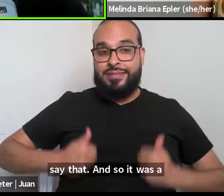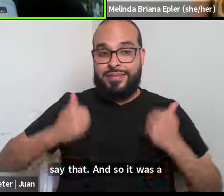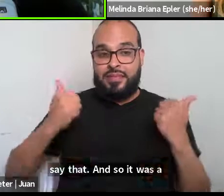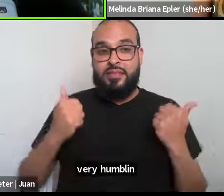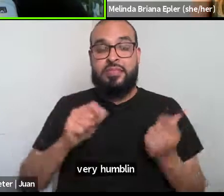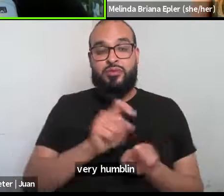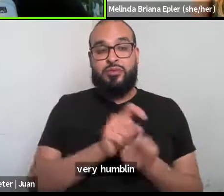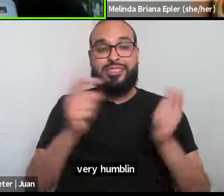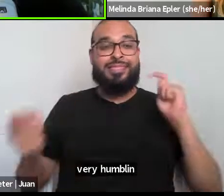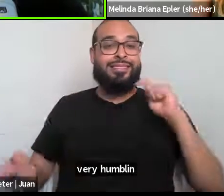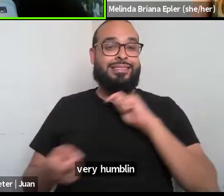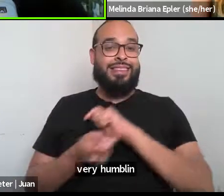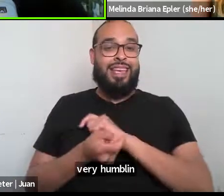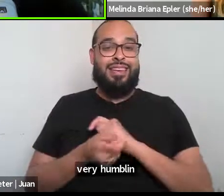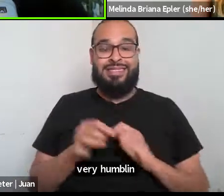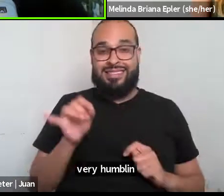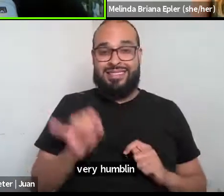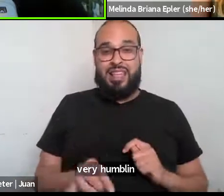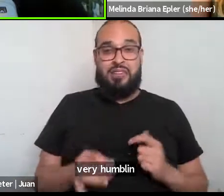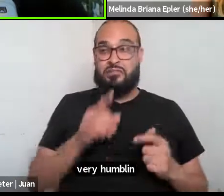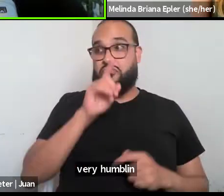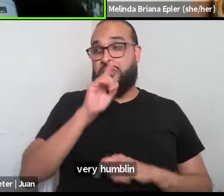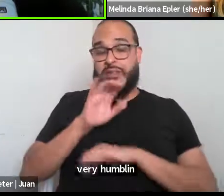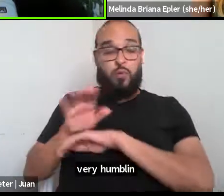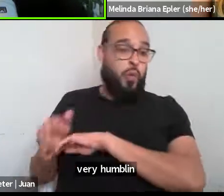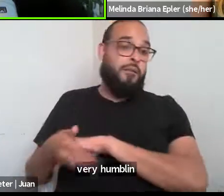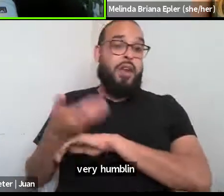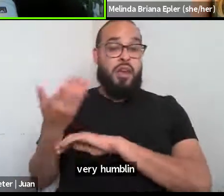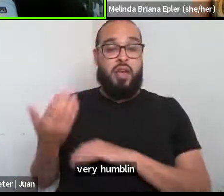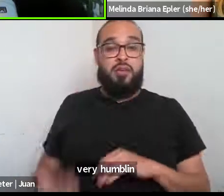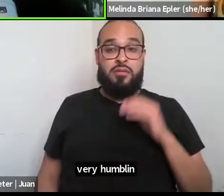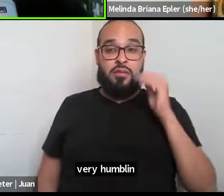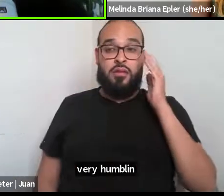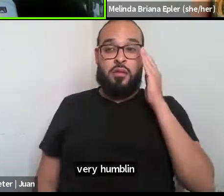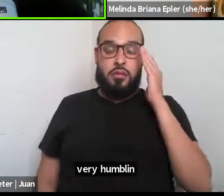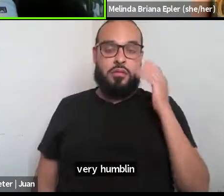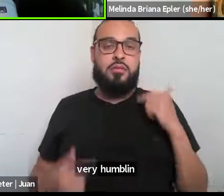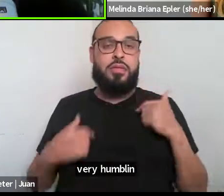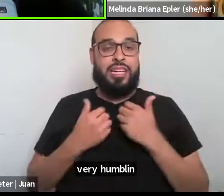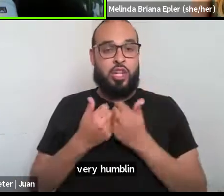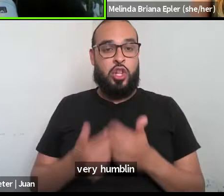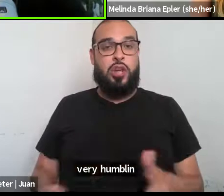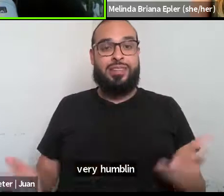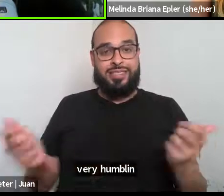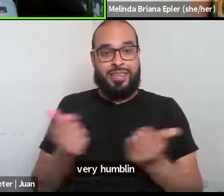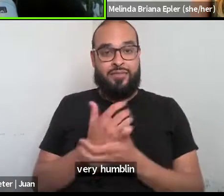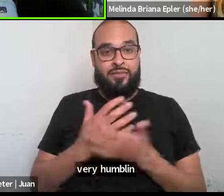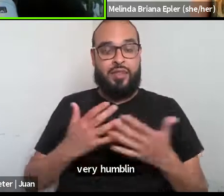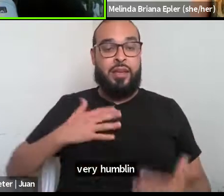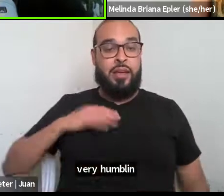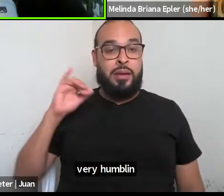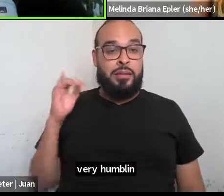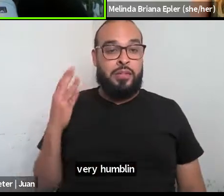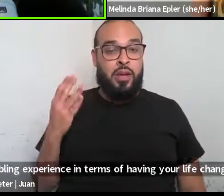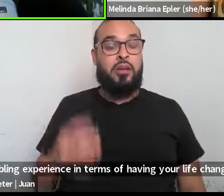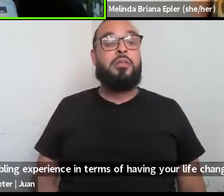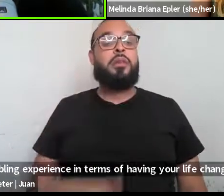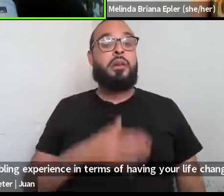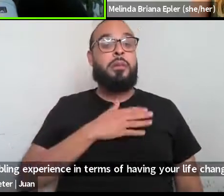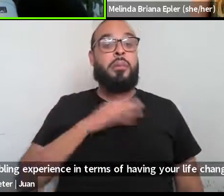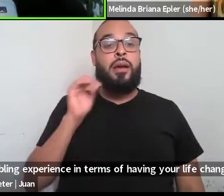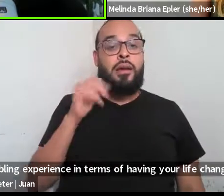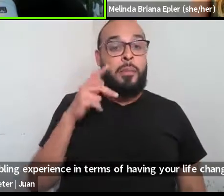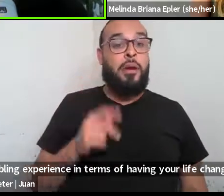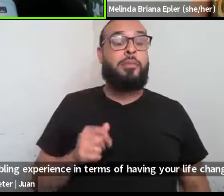just change essentially overnight. Yeah. And so I lost everything. I lost my job. I lost my